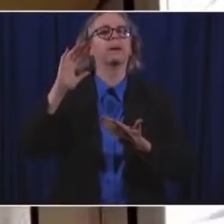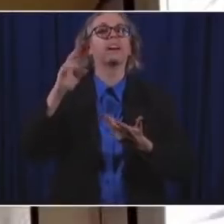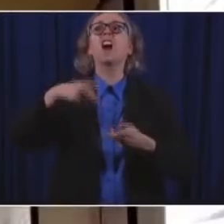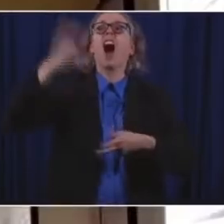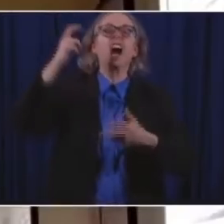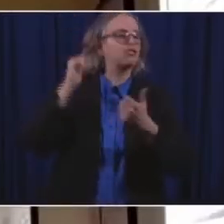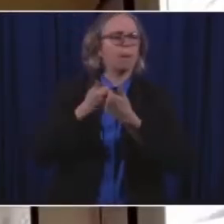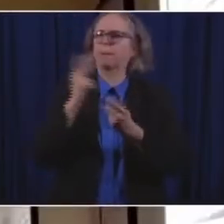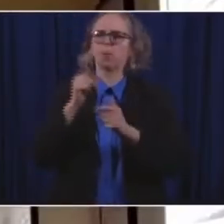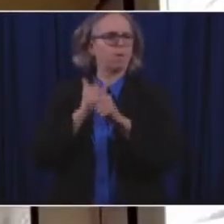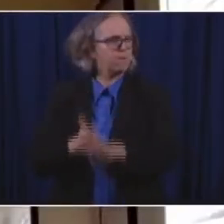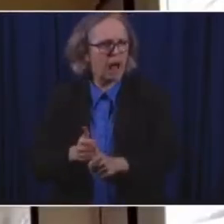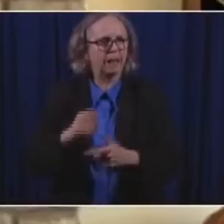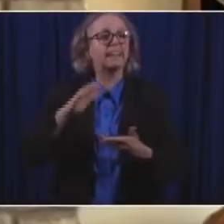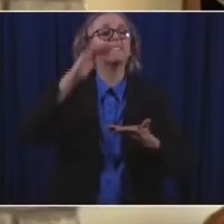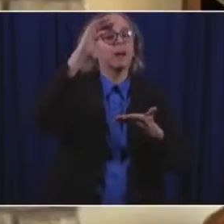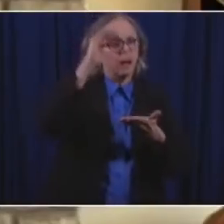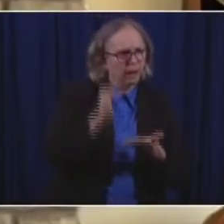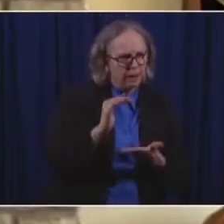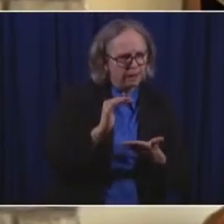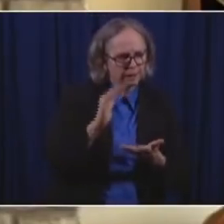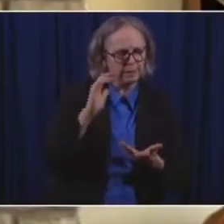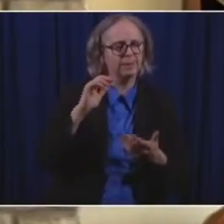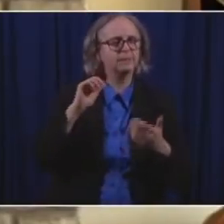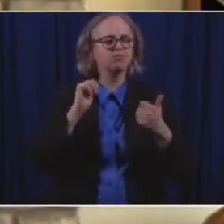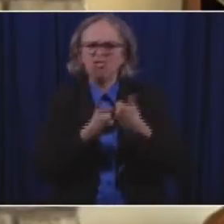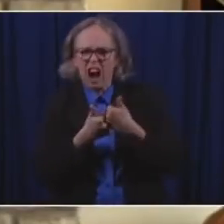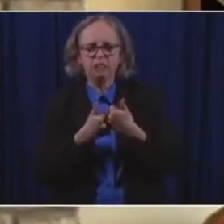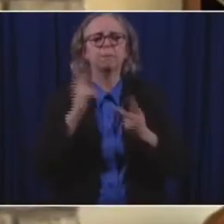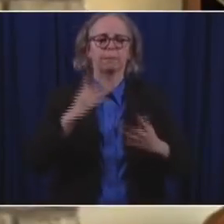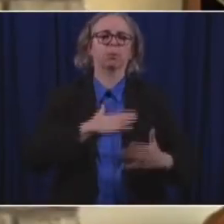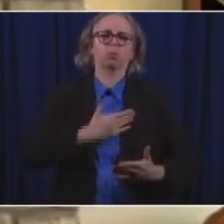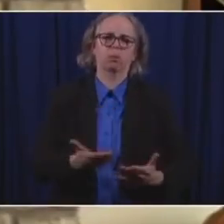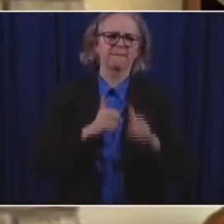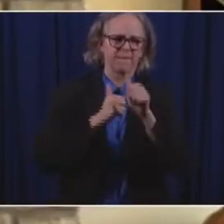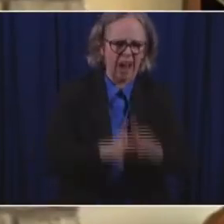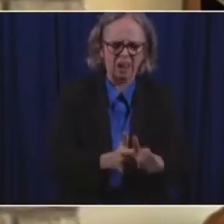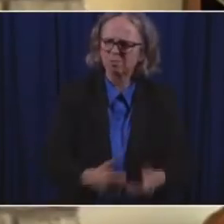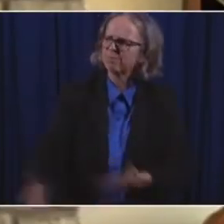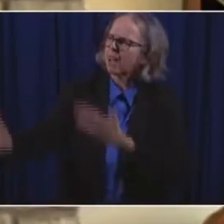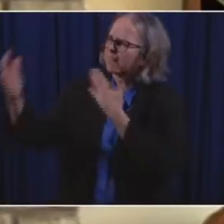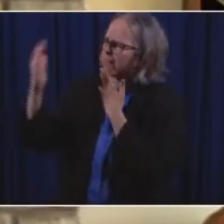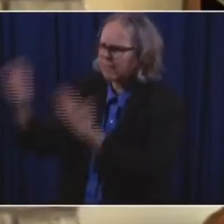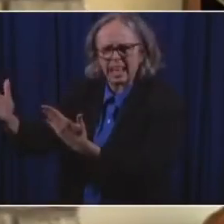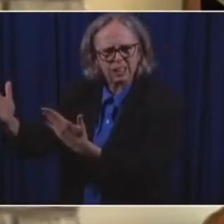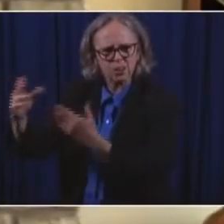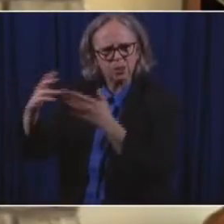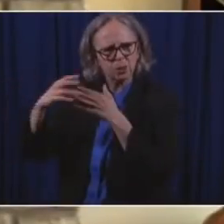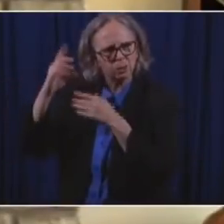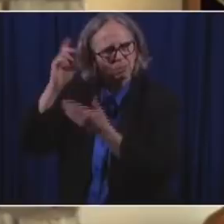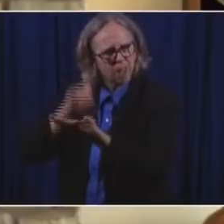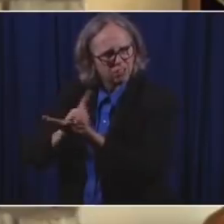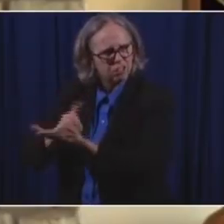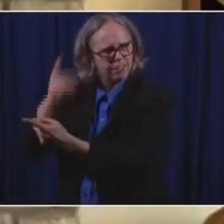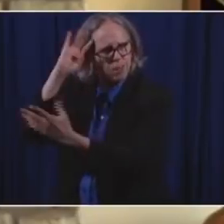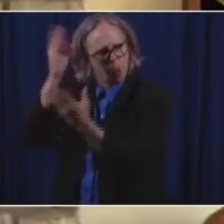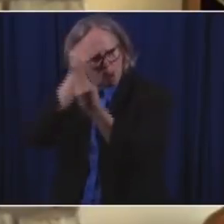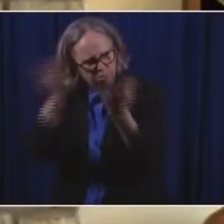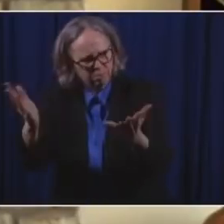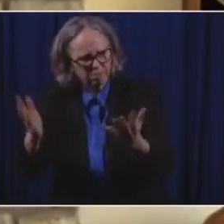hill. All right. Very good. Let's turn to